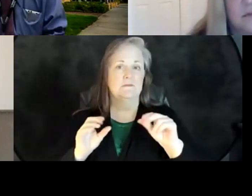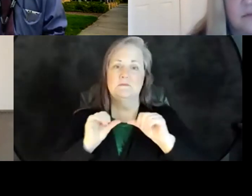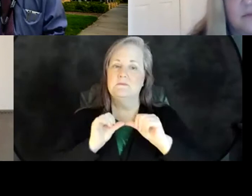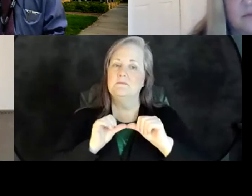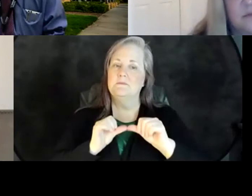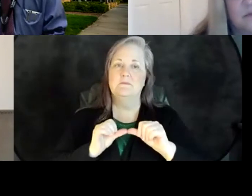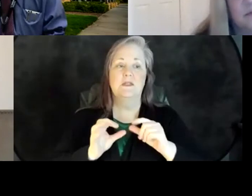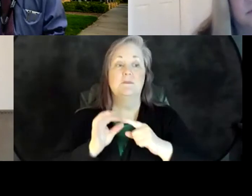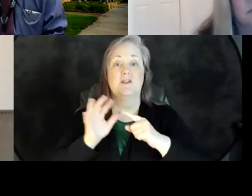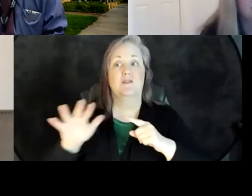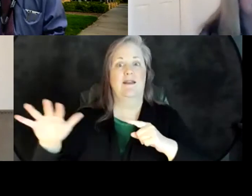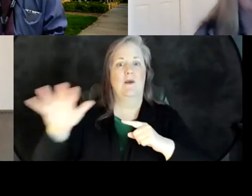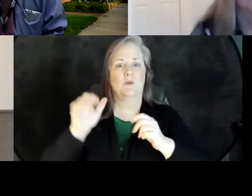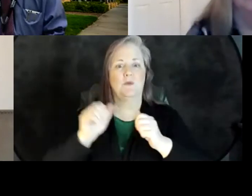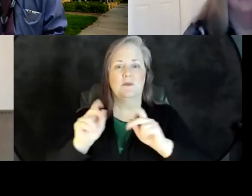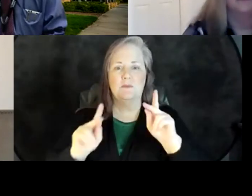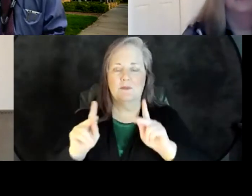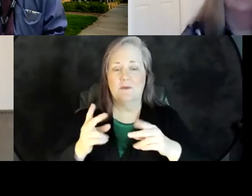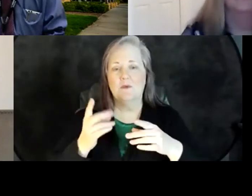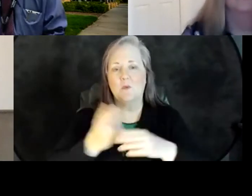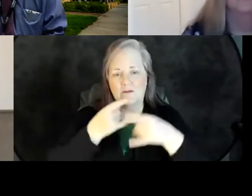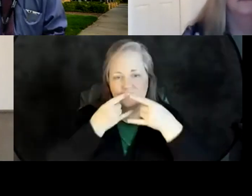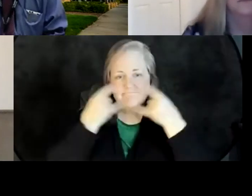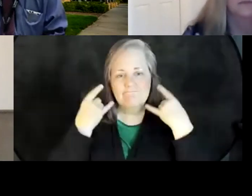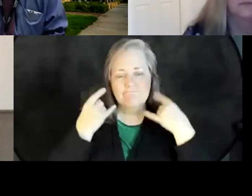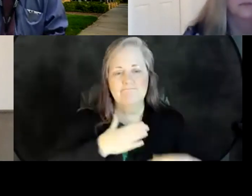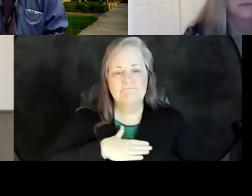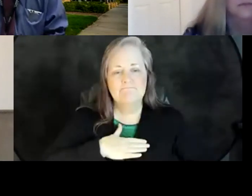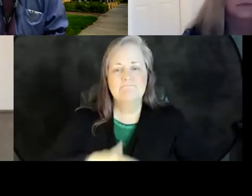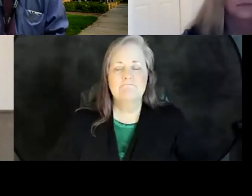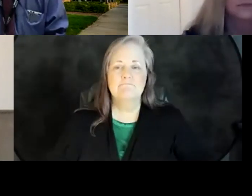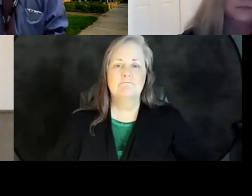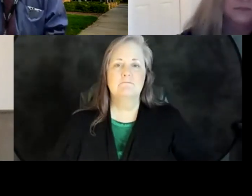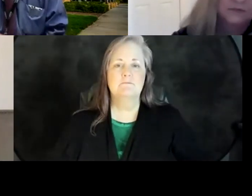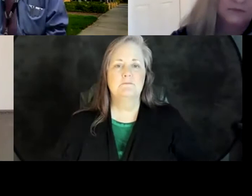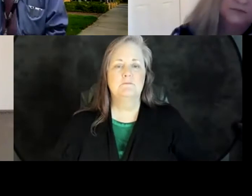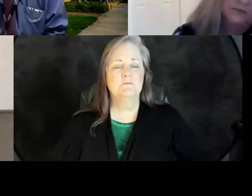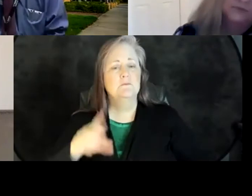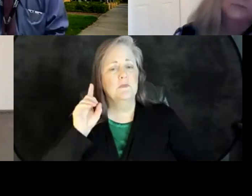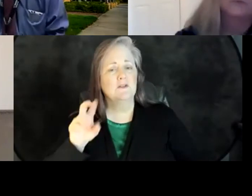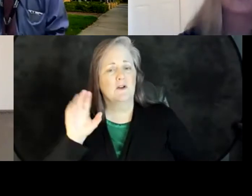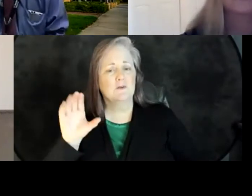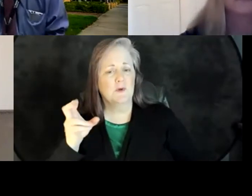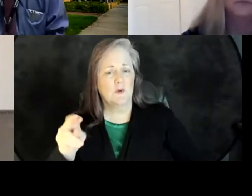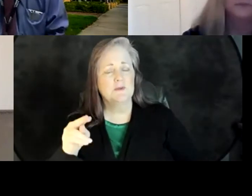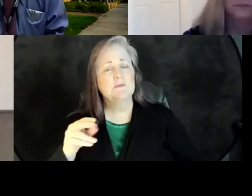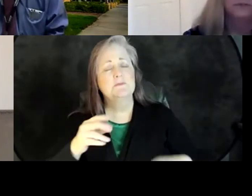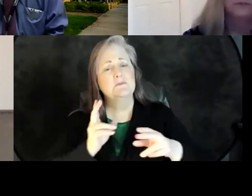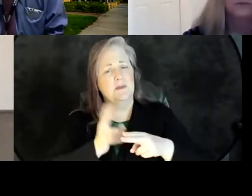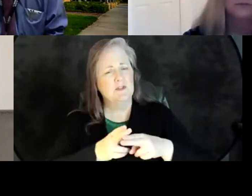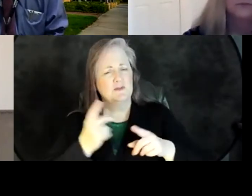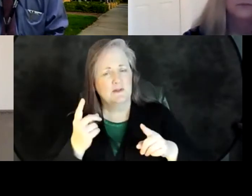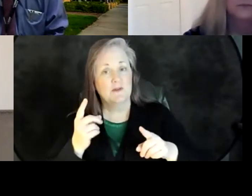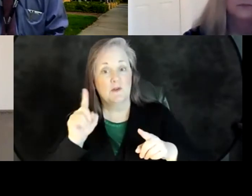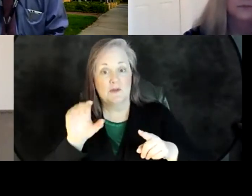public, wearing our face covering. You know, the one other thing I'll mention is that if you go to the